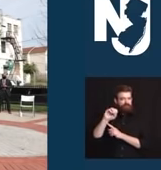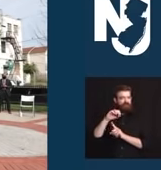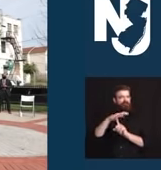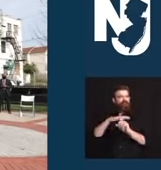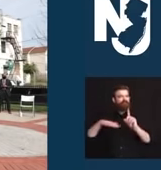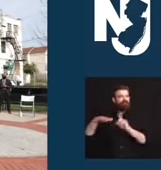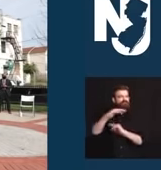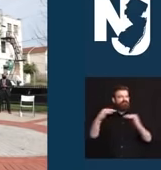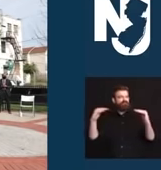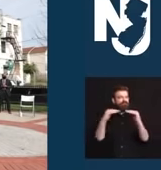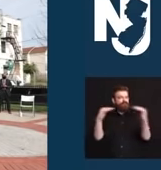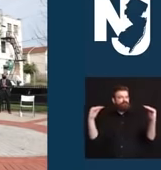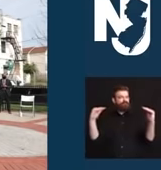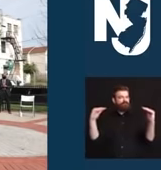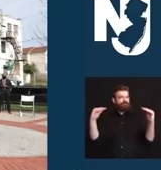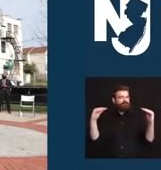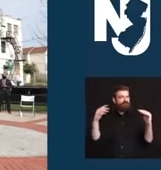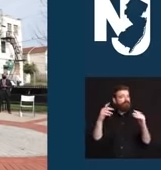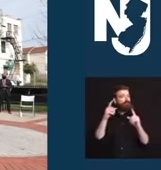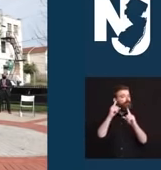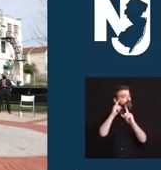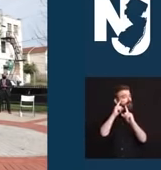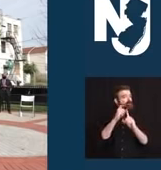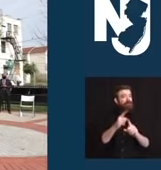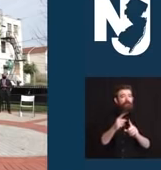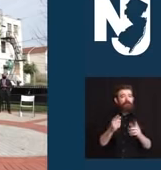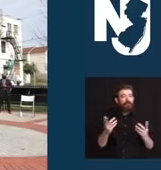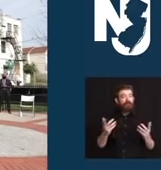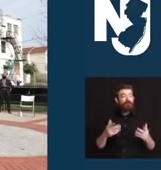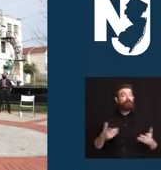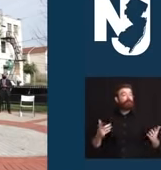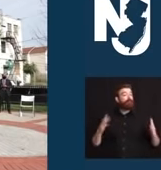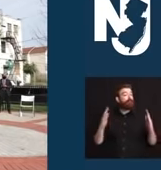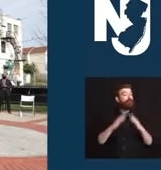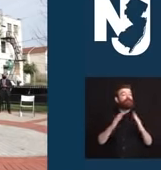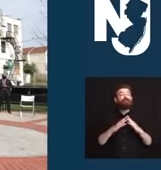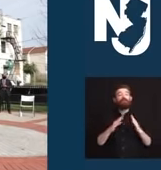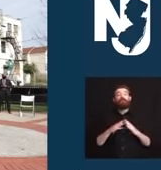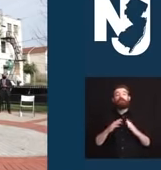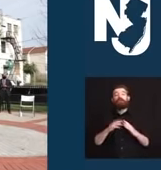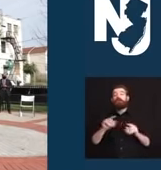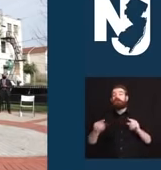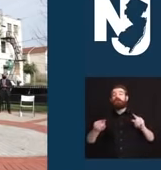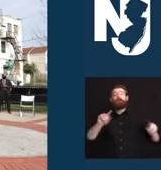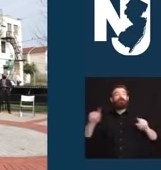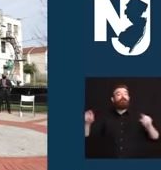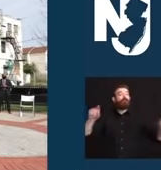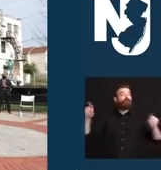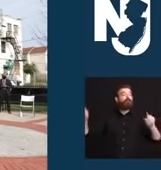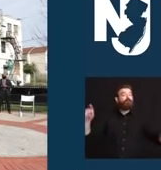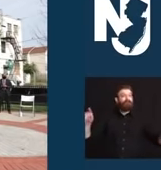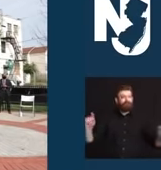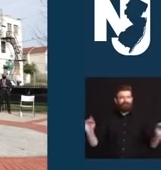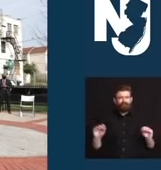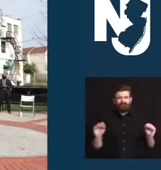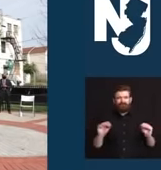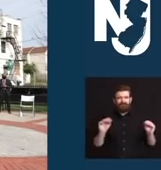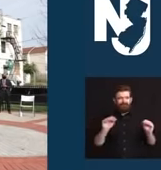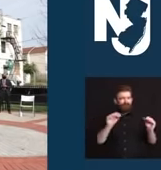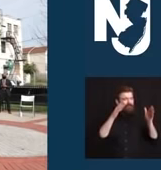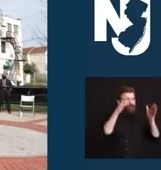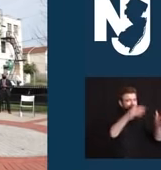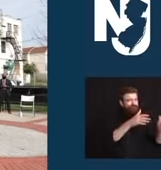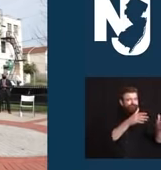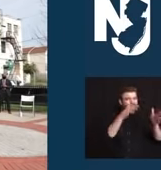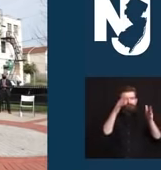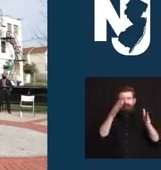will ensure that long overlooked communities that had been previously condemned to life with polluted air